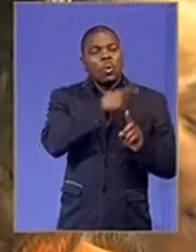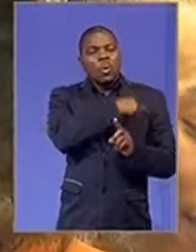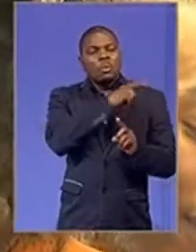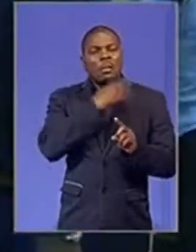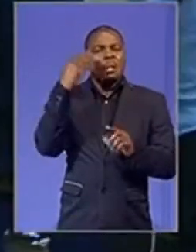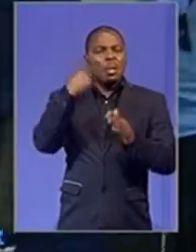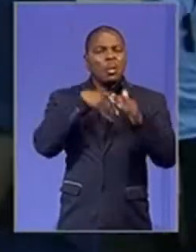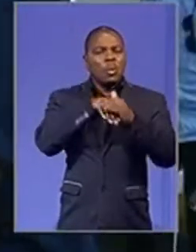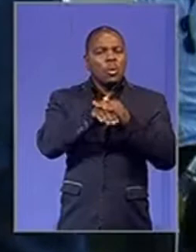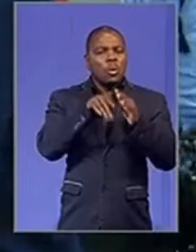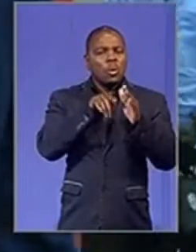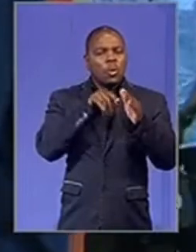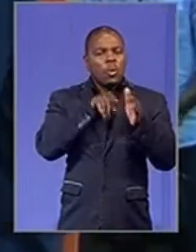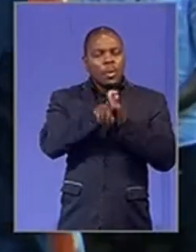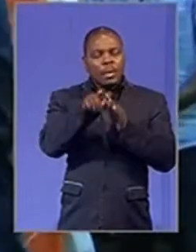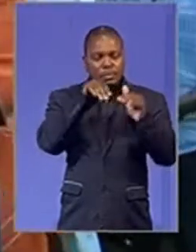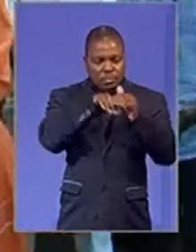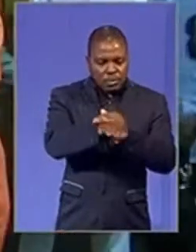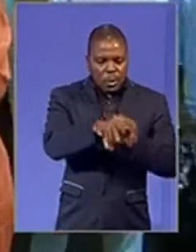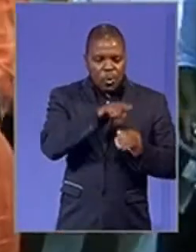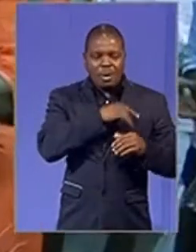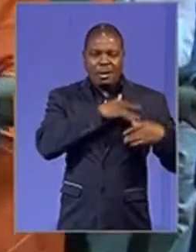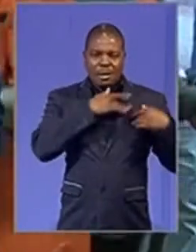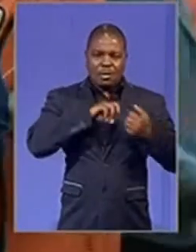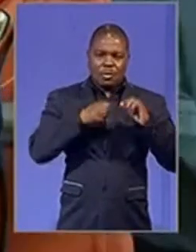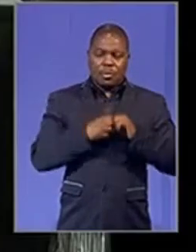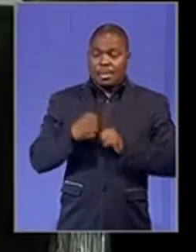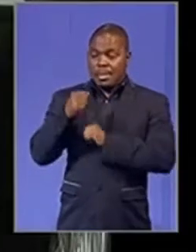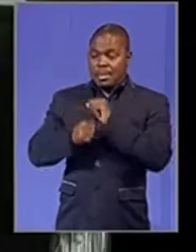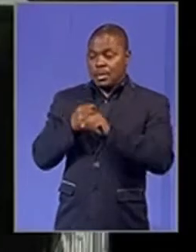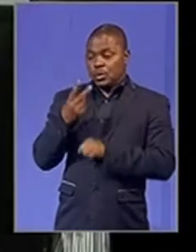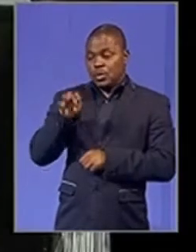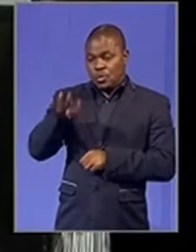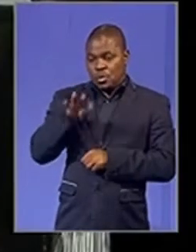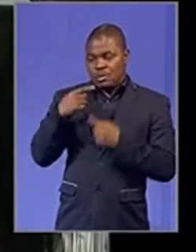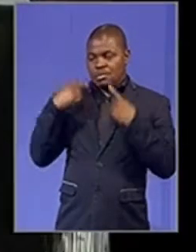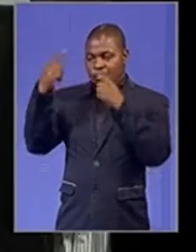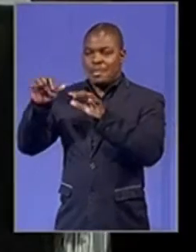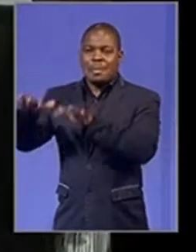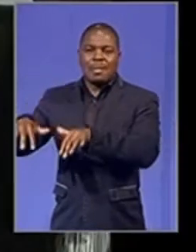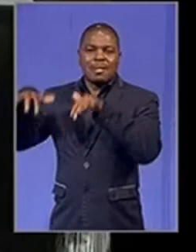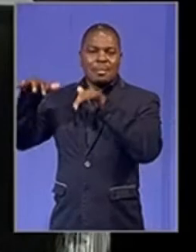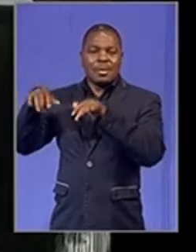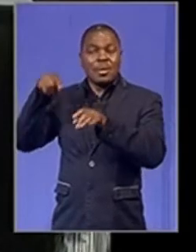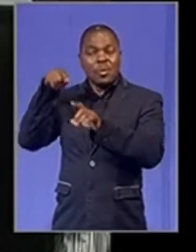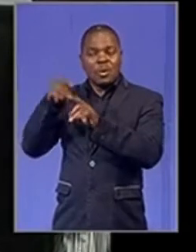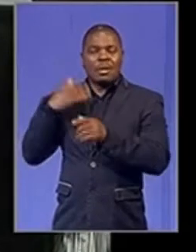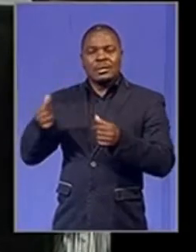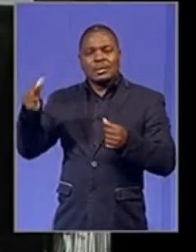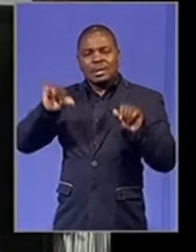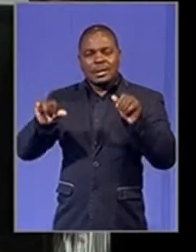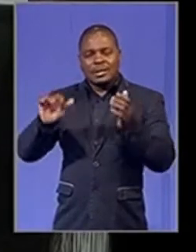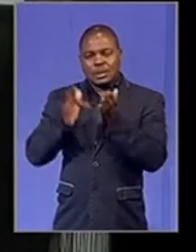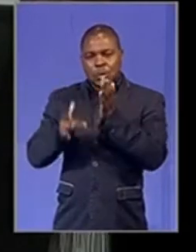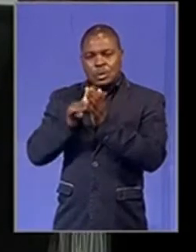e fetileng ka mathata a pelo. Ka 2014 o ile a leba parlamenteng moo teng e ne e le motlatsa letona la science le